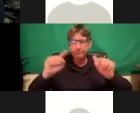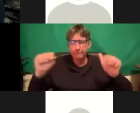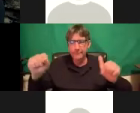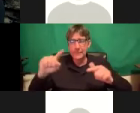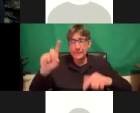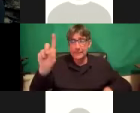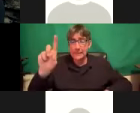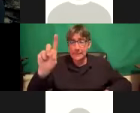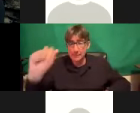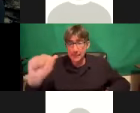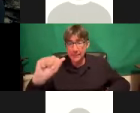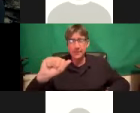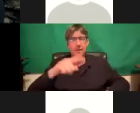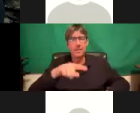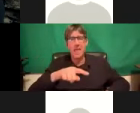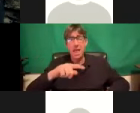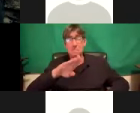this bus service